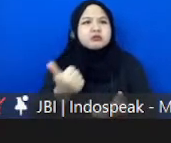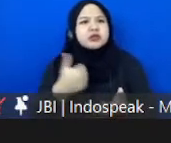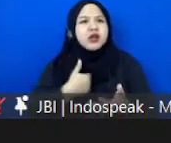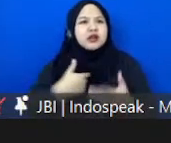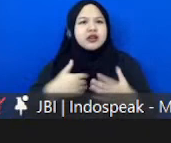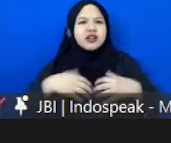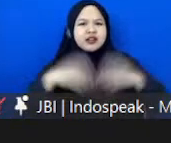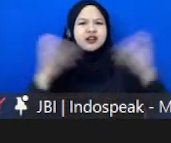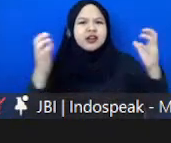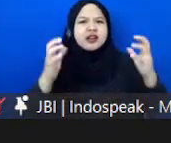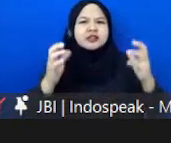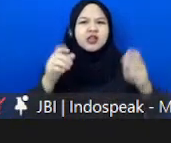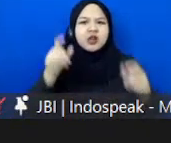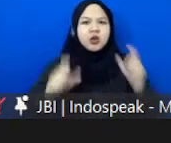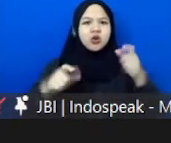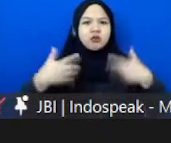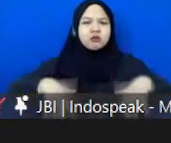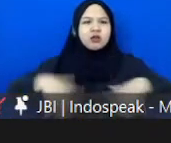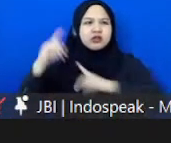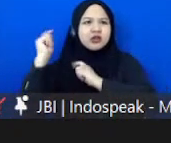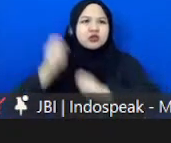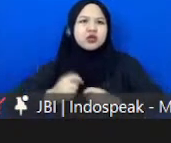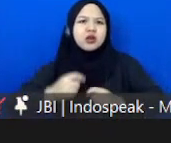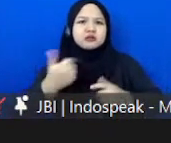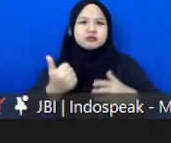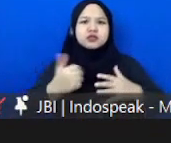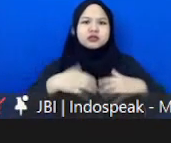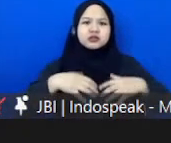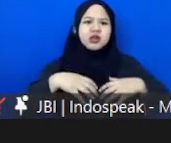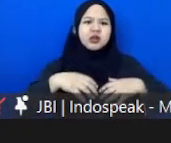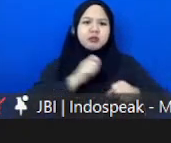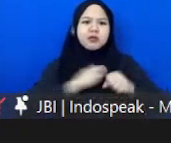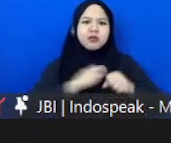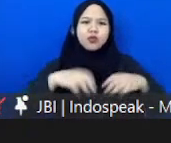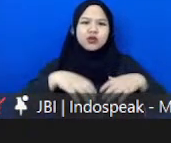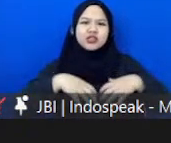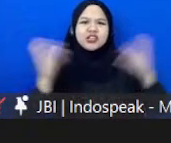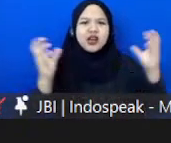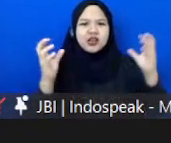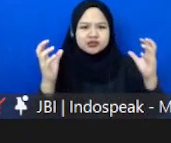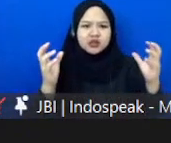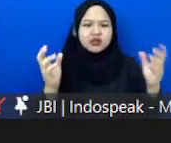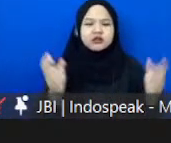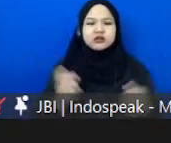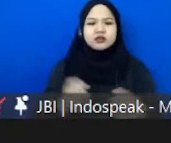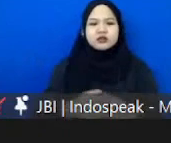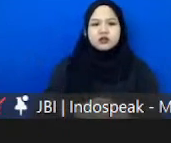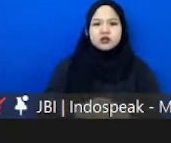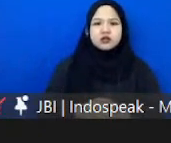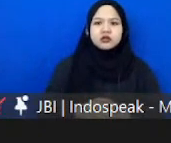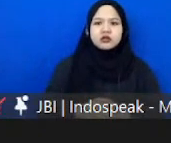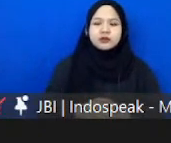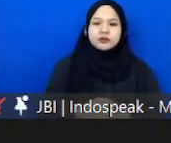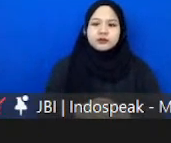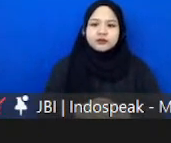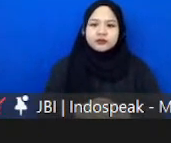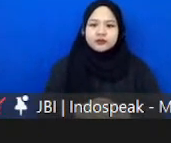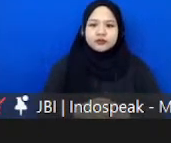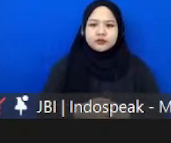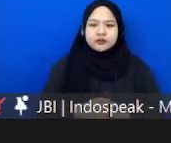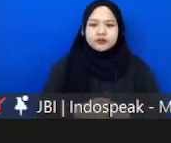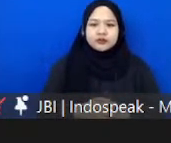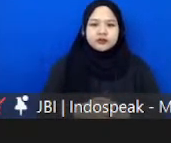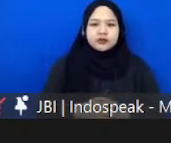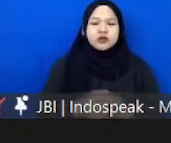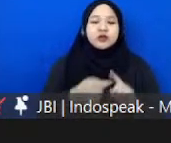traditional practitioners, which is indeed a travesty. But co-utilization of pluralistic care from formal